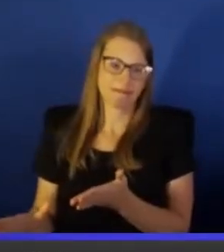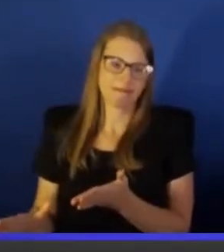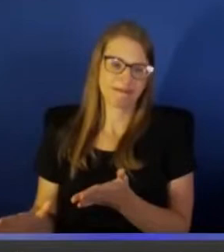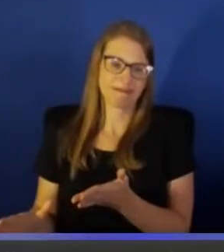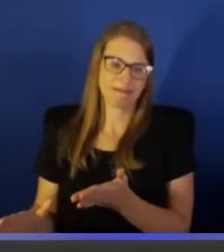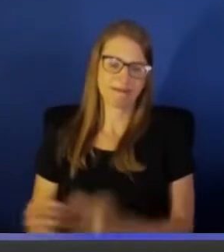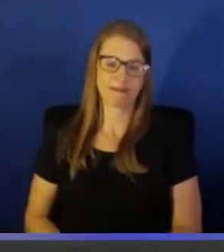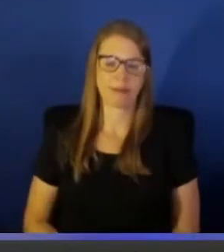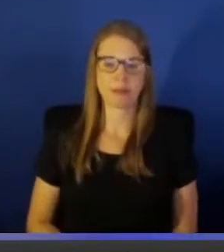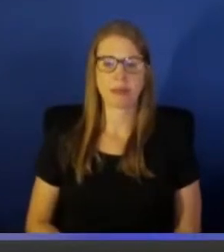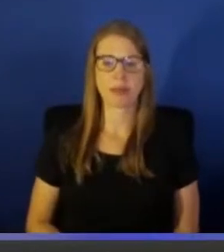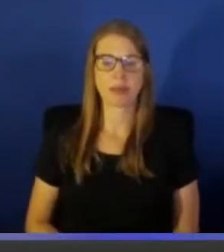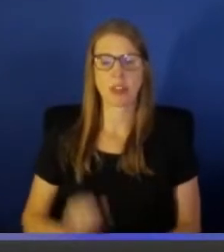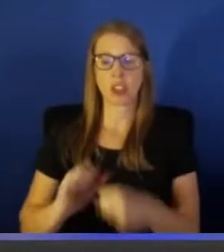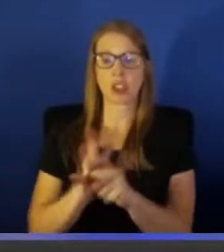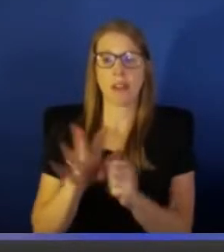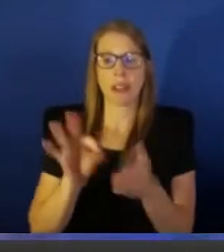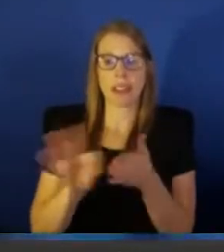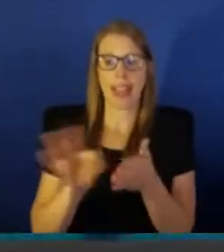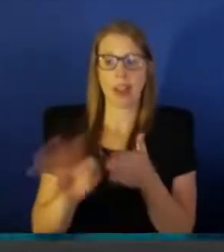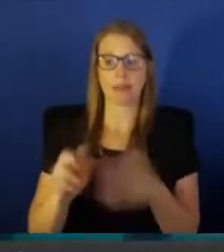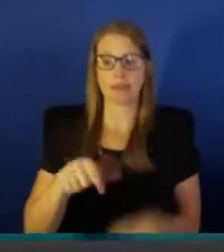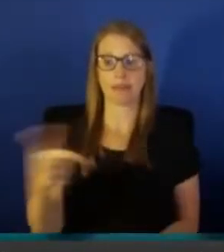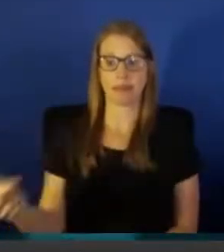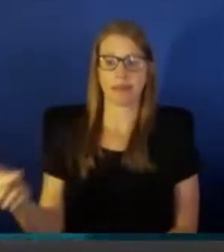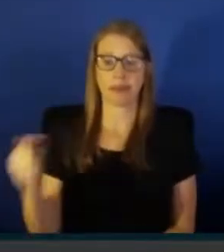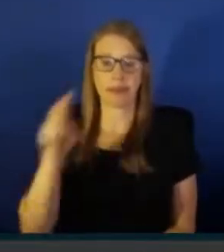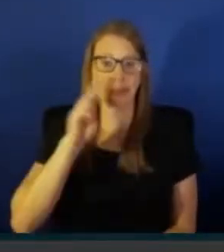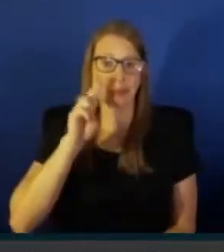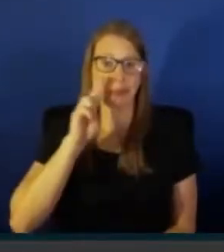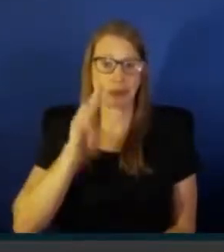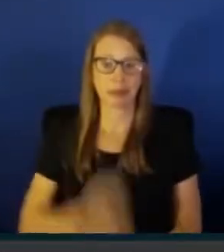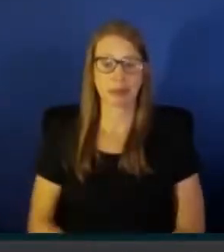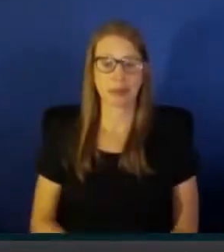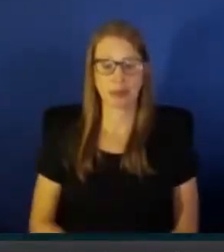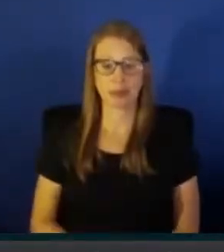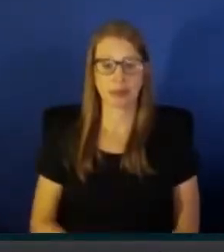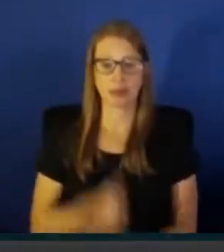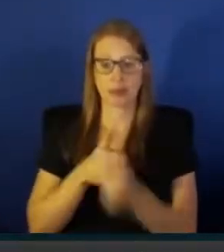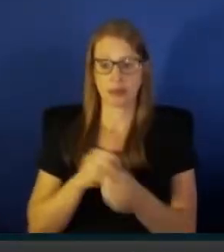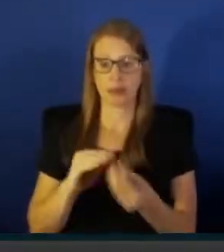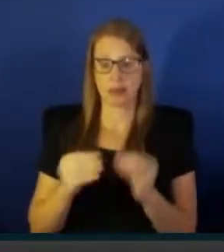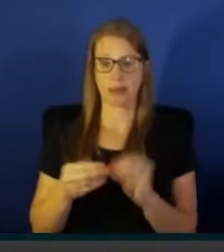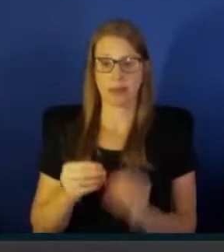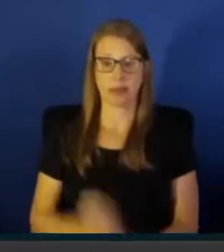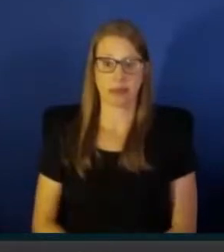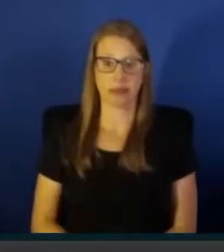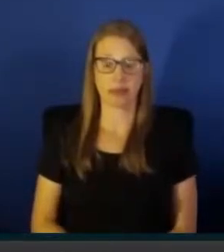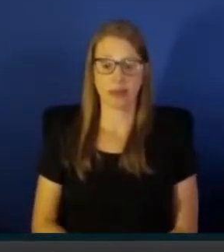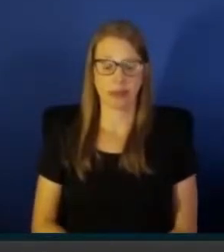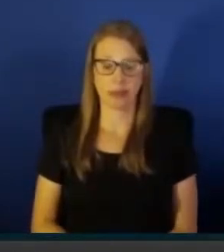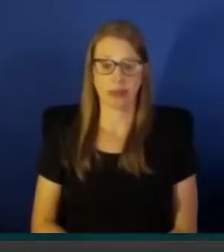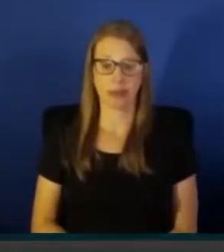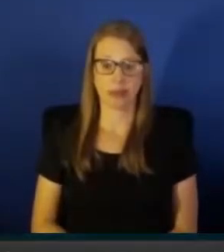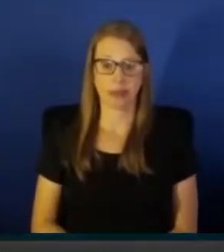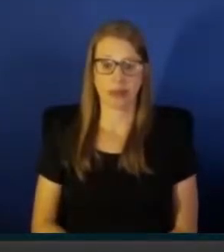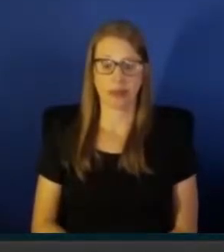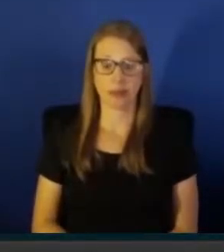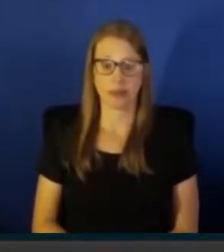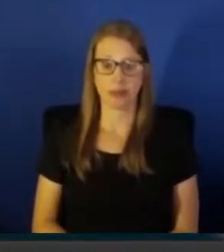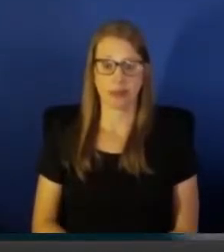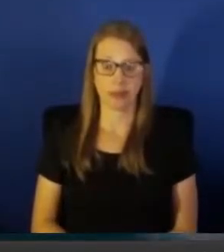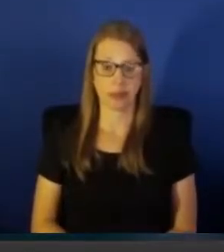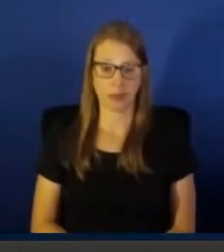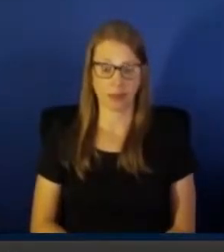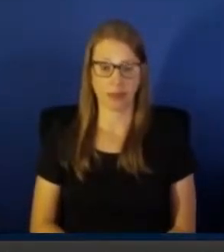turn to our COVID count. We do talk about our COVID count daily and keep track of those numbers. Let's check in with Medical Director of Infection Prevention and Control, Dr. Dana